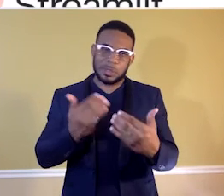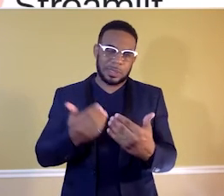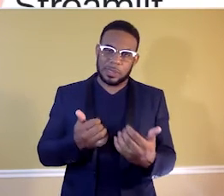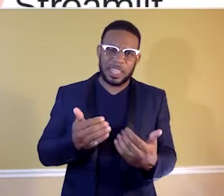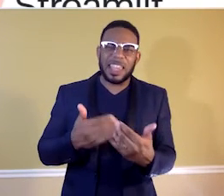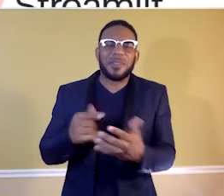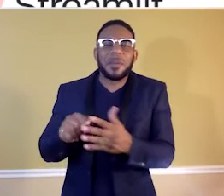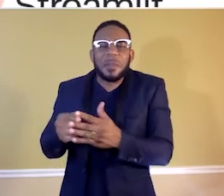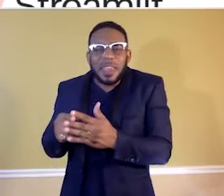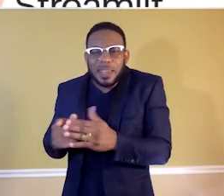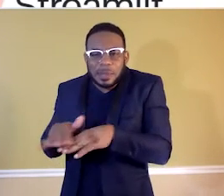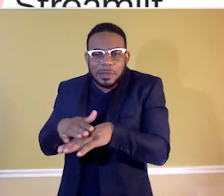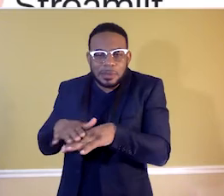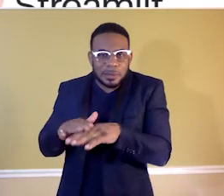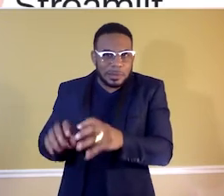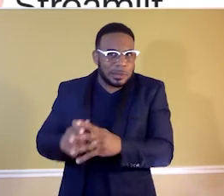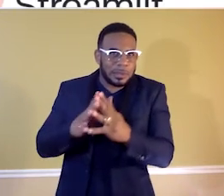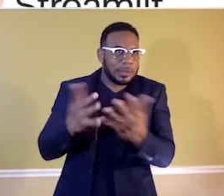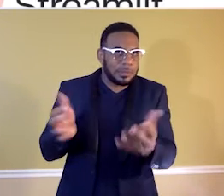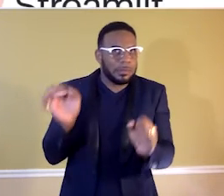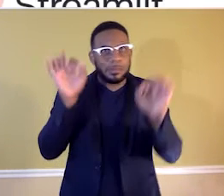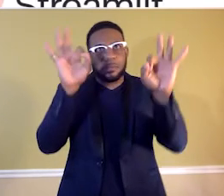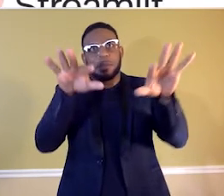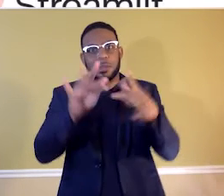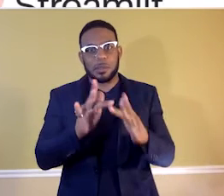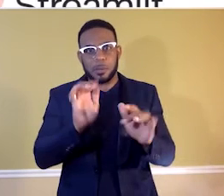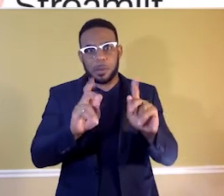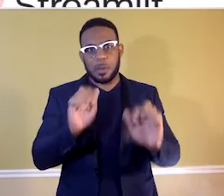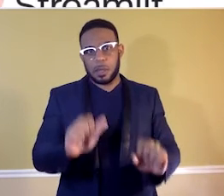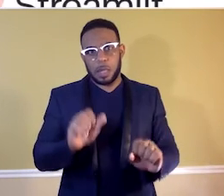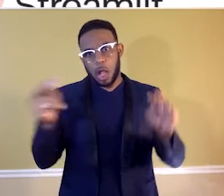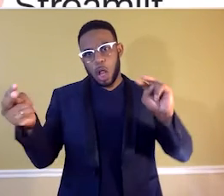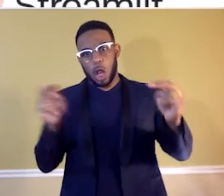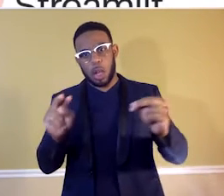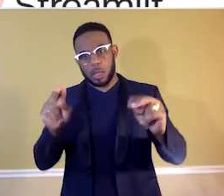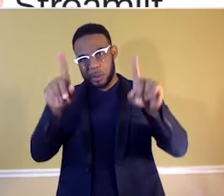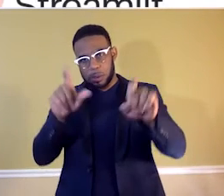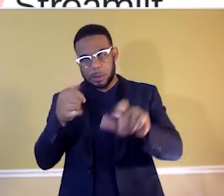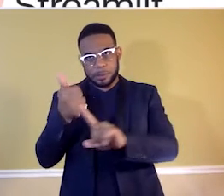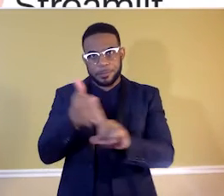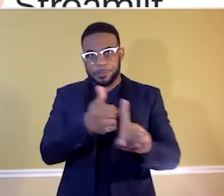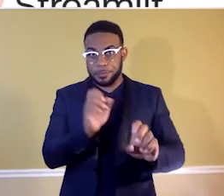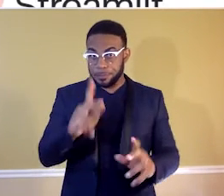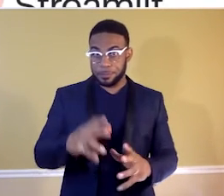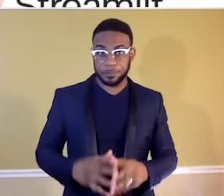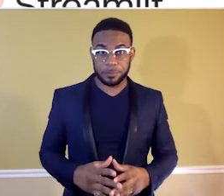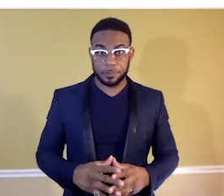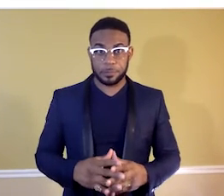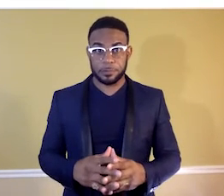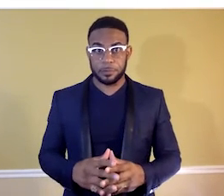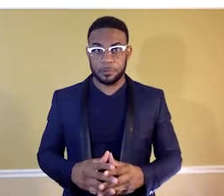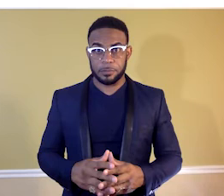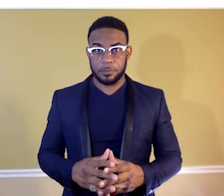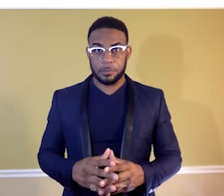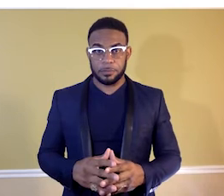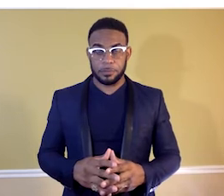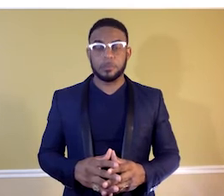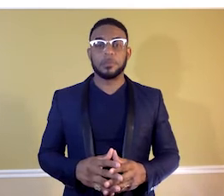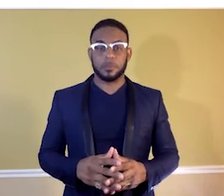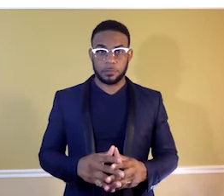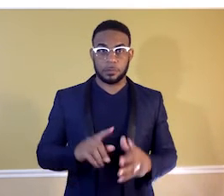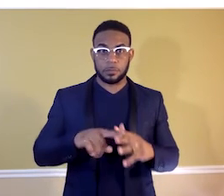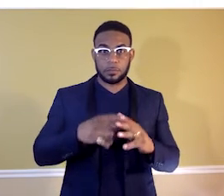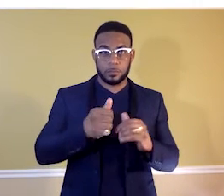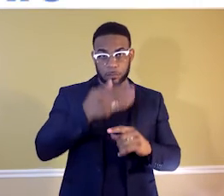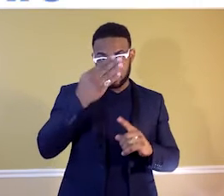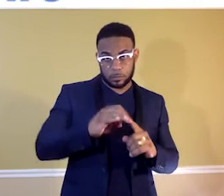beginners to get started with something and put it out on the internet where people can look at it and test it themselves. So starting with the